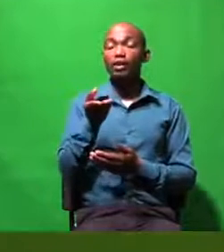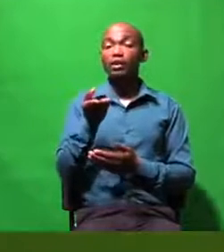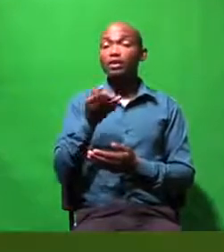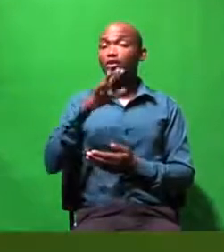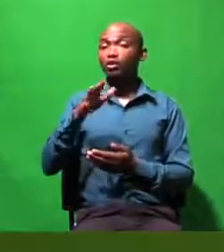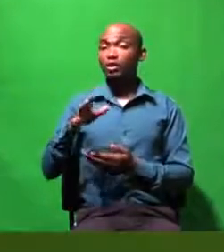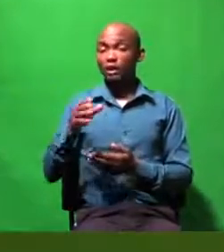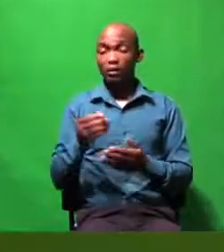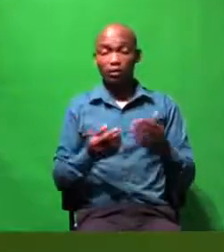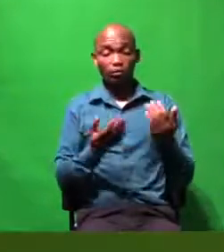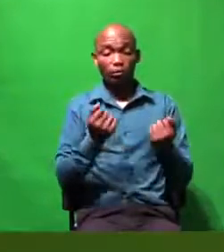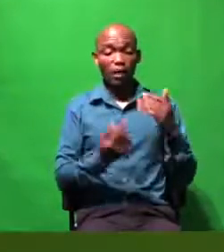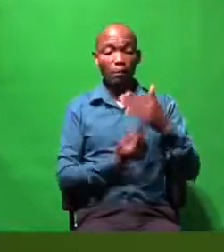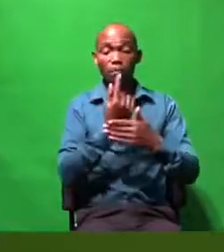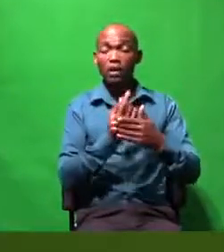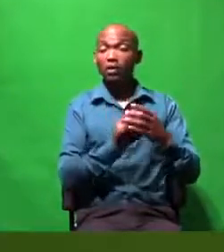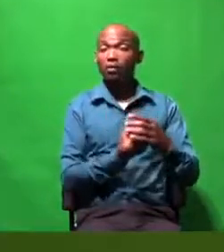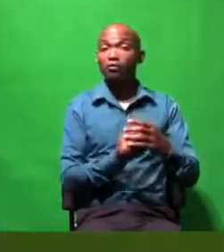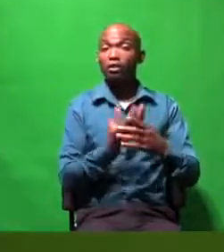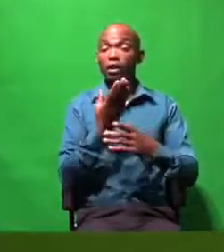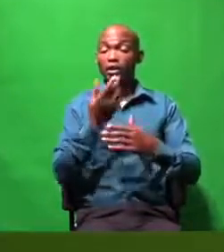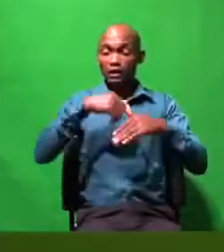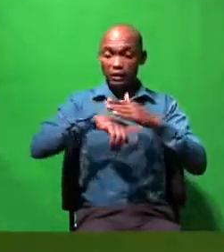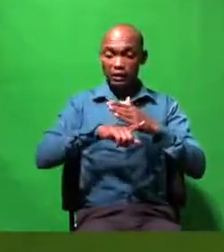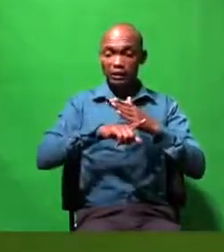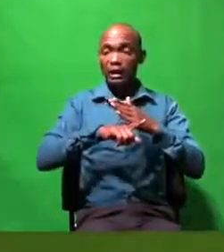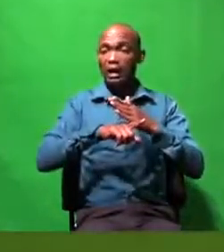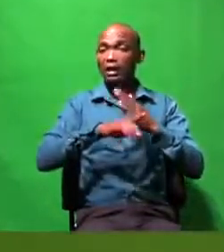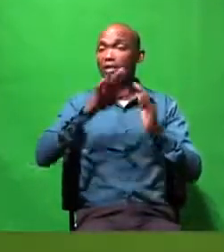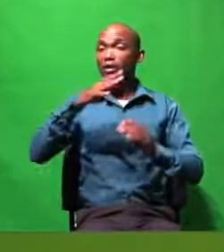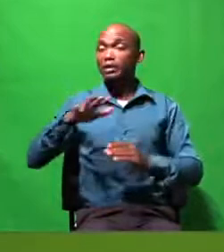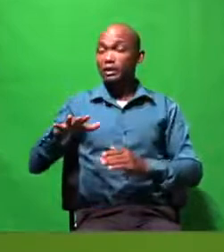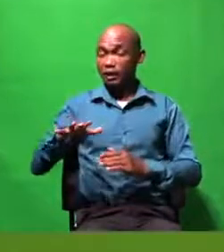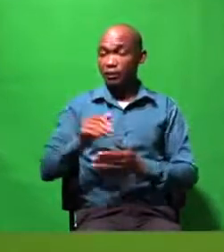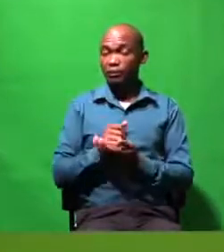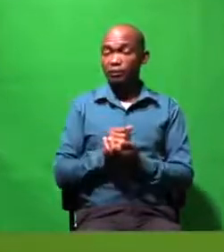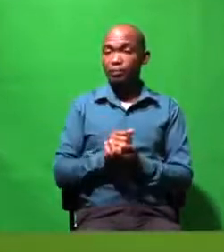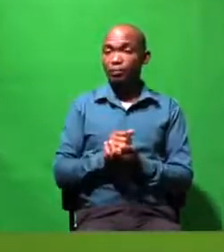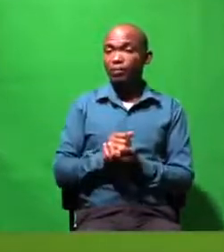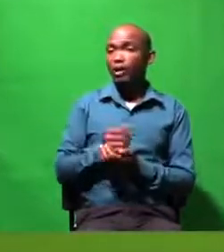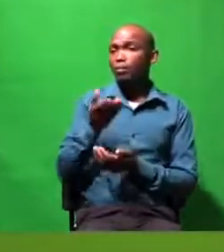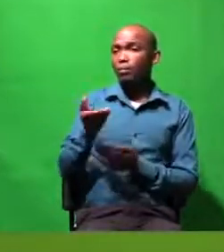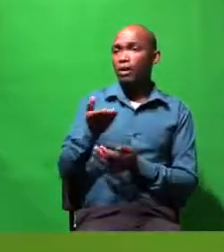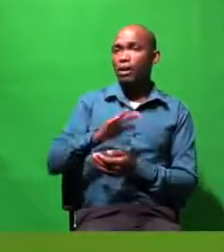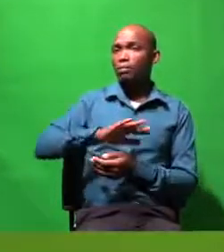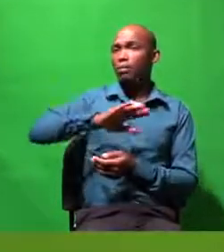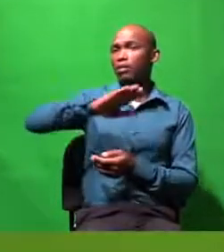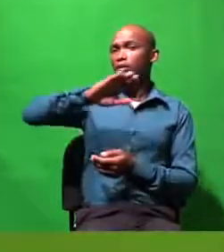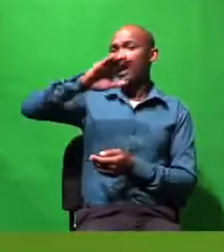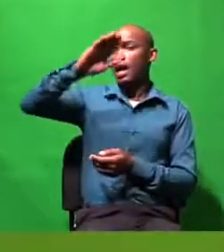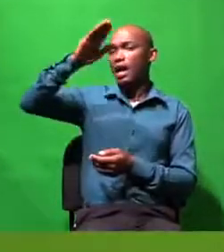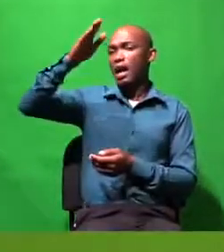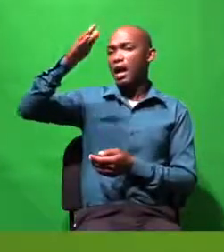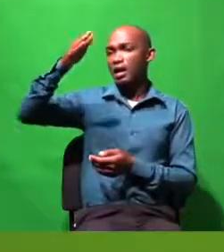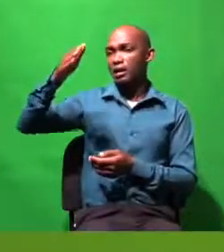ridge. But sometimes this portion of mountain can be rise until